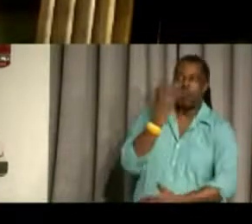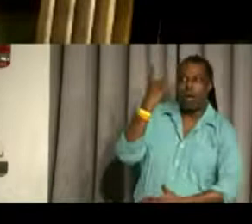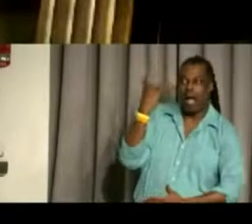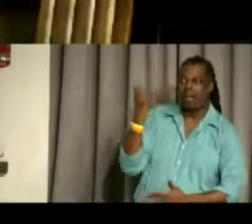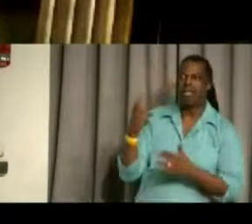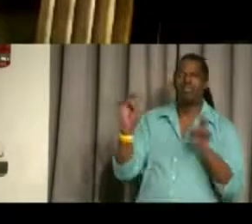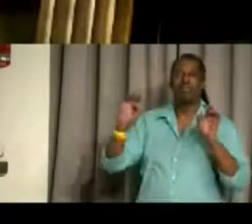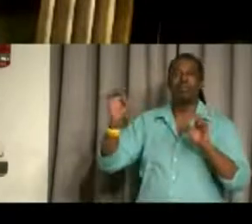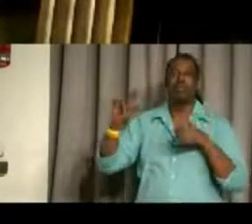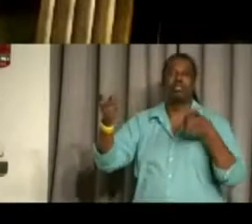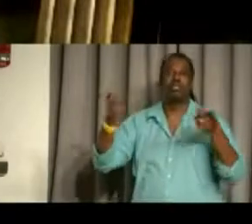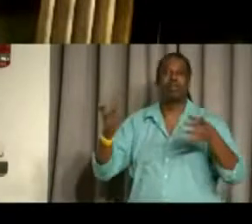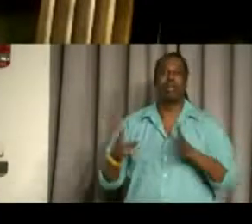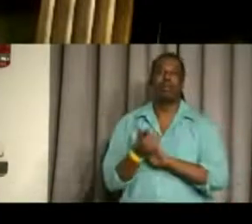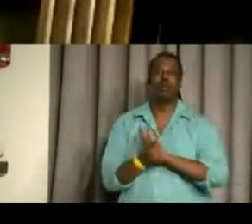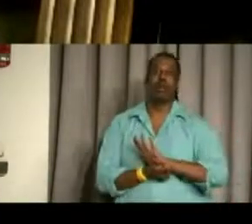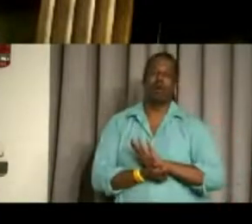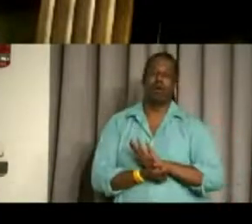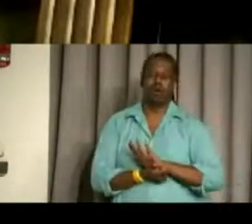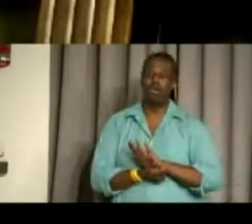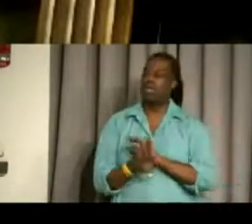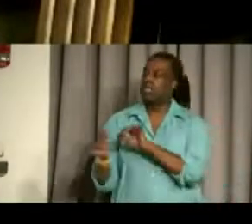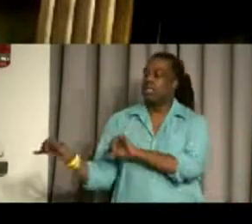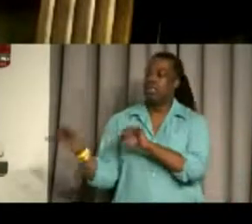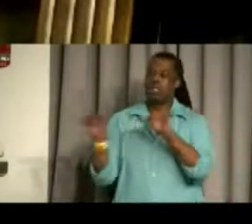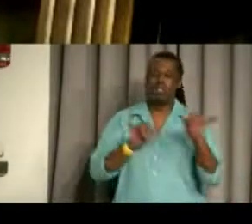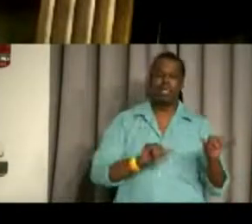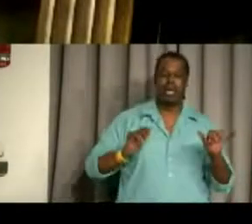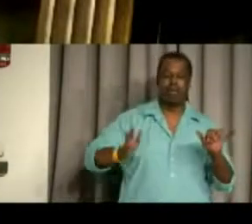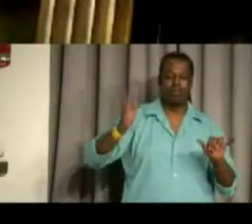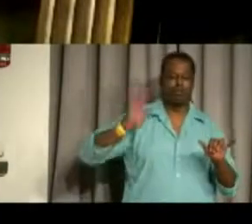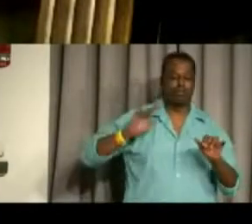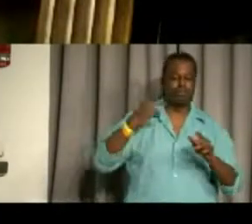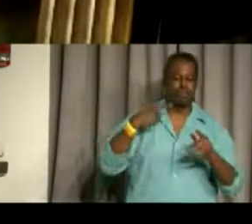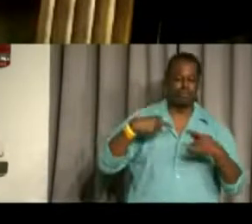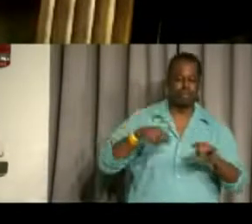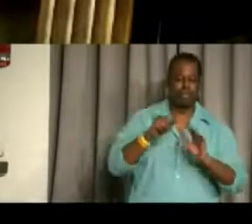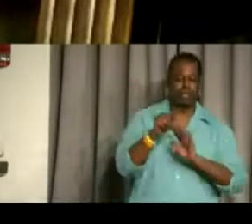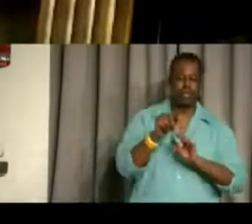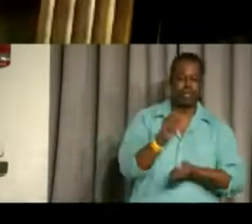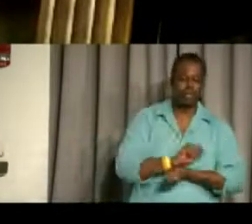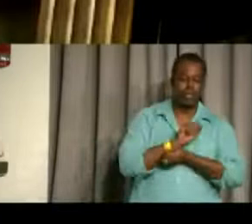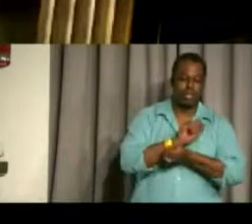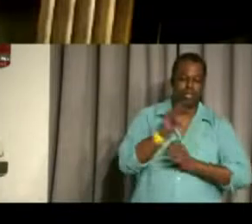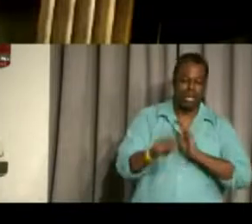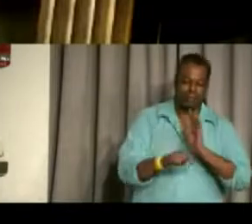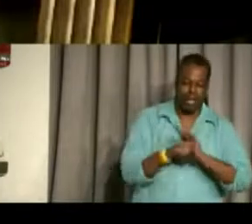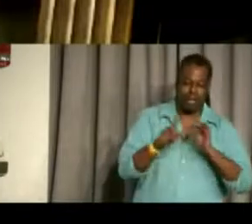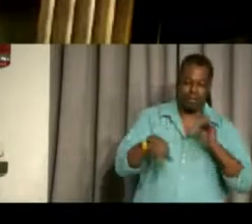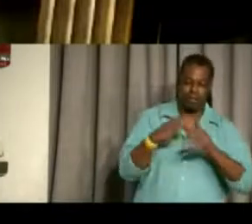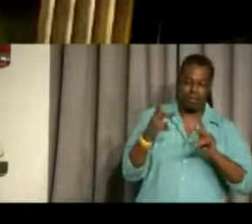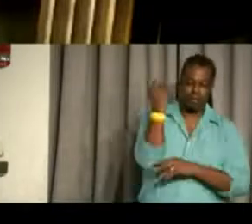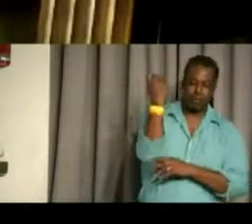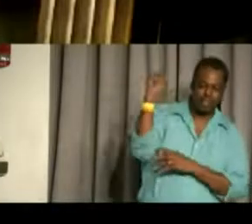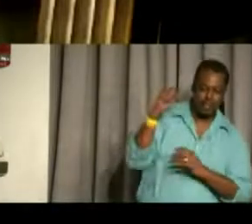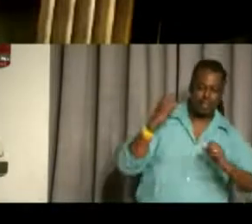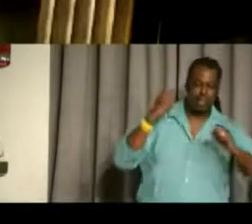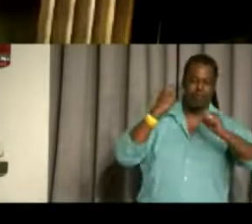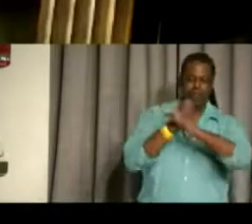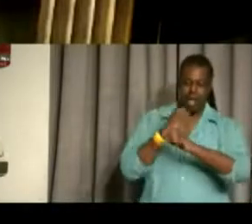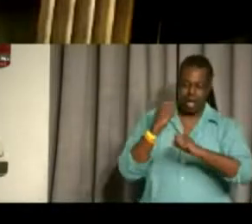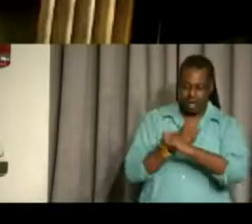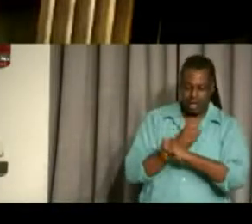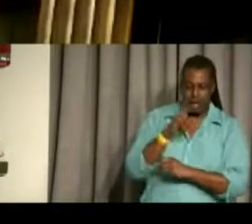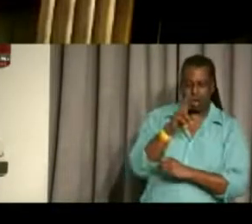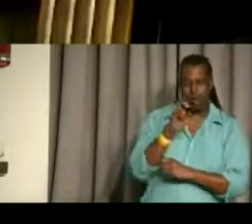manager law. As in the days of the period of enslavement, when people resisted and they fought and they